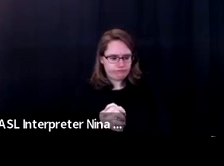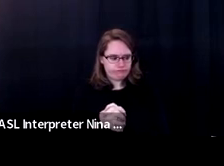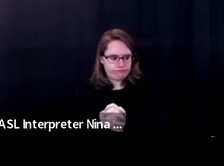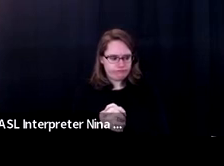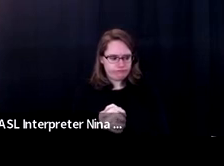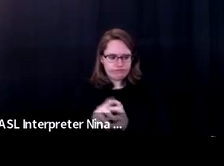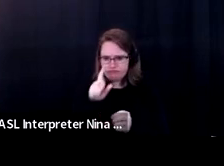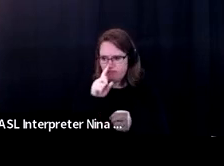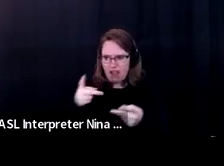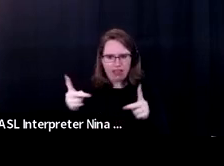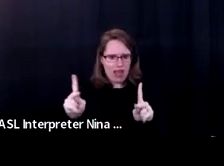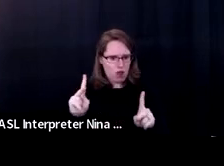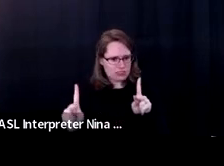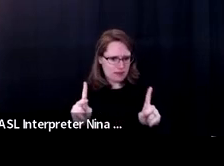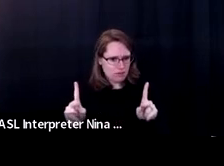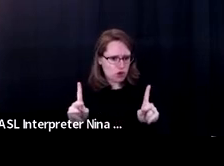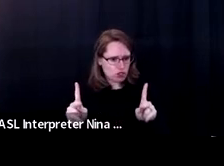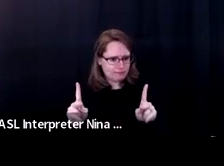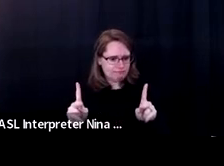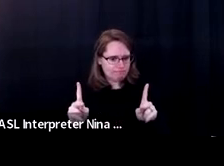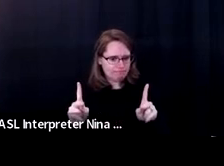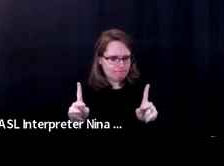allow individuals to